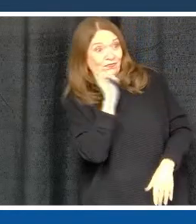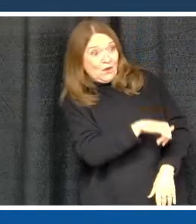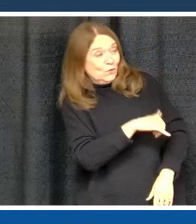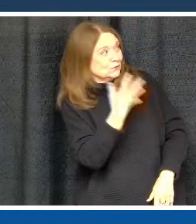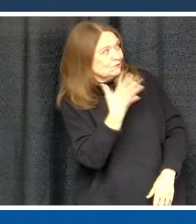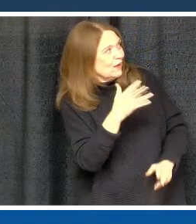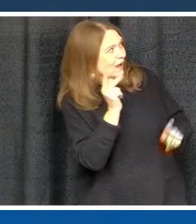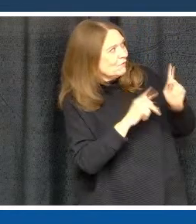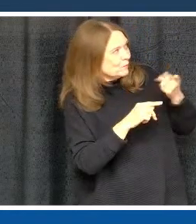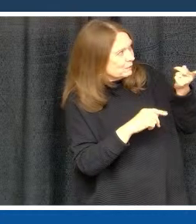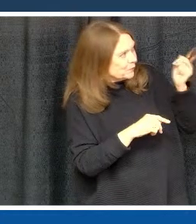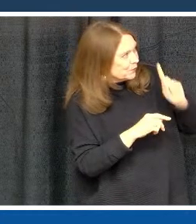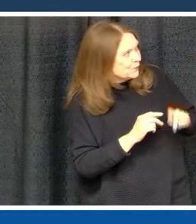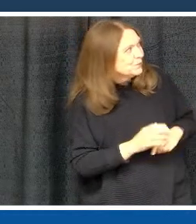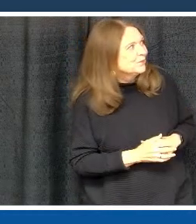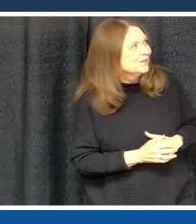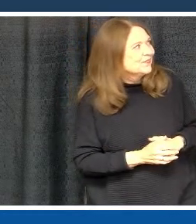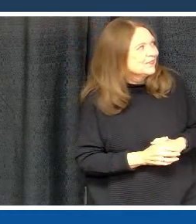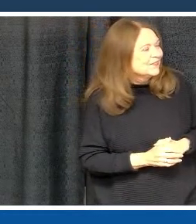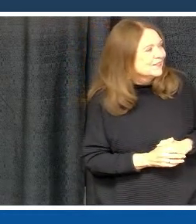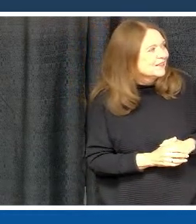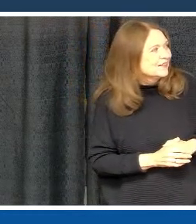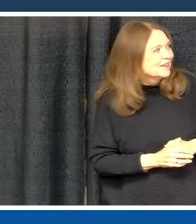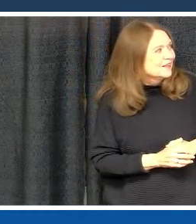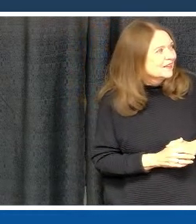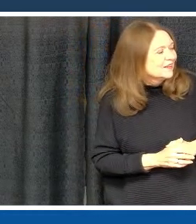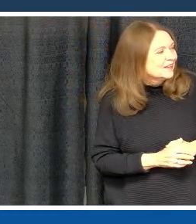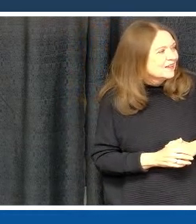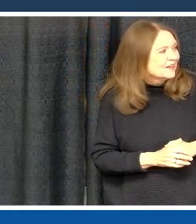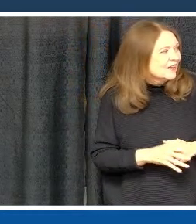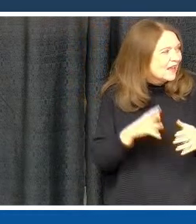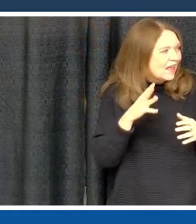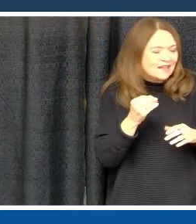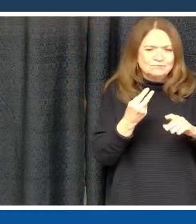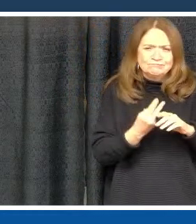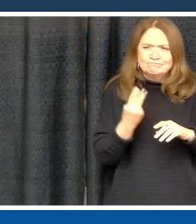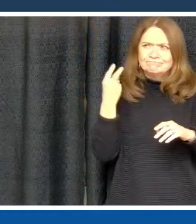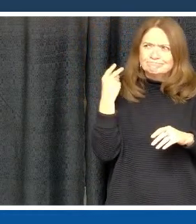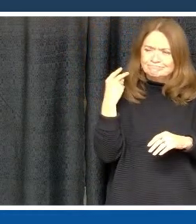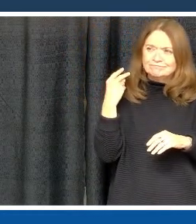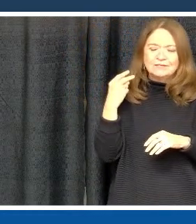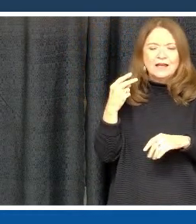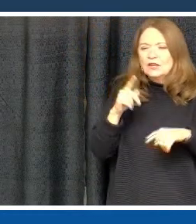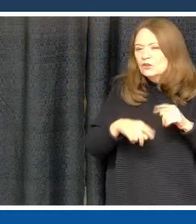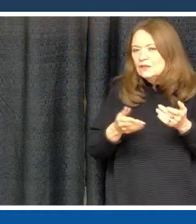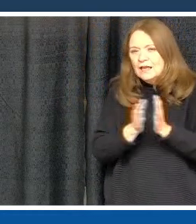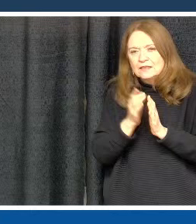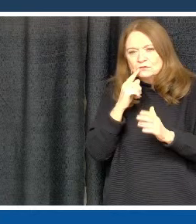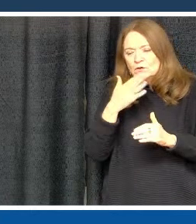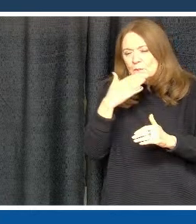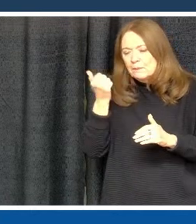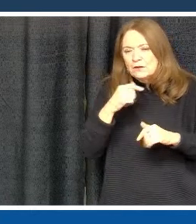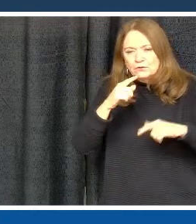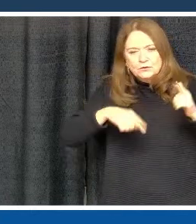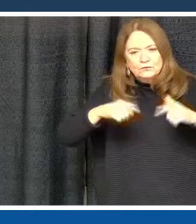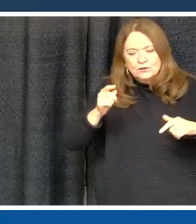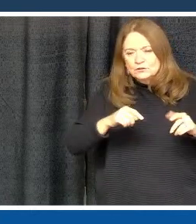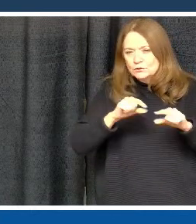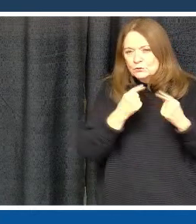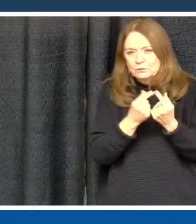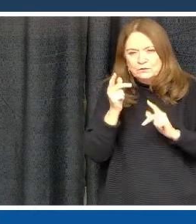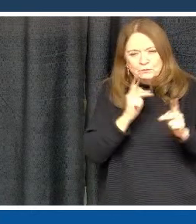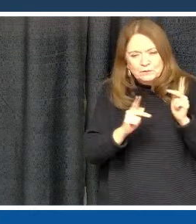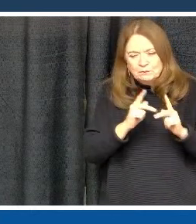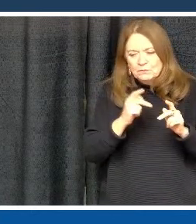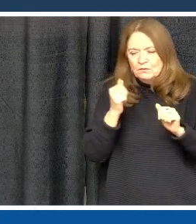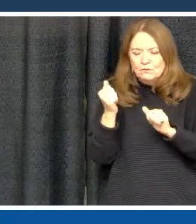room. All right. In retrospect, I couldn't have asked for a better team of diverse professionals to work with on this committee. Everyone